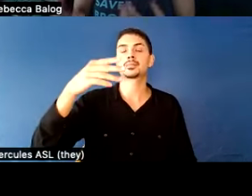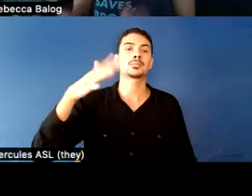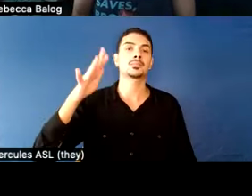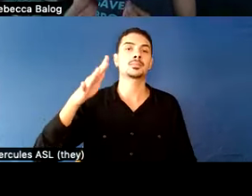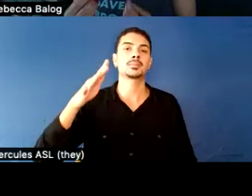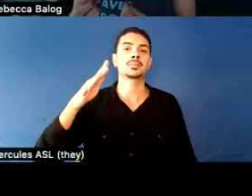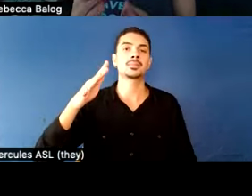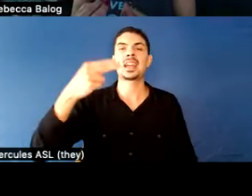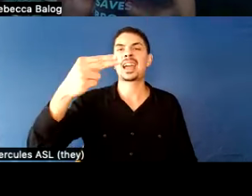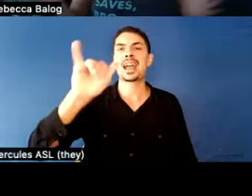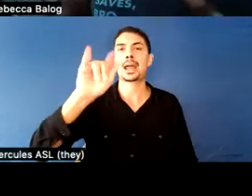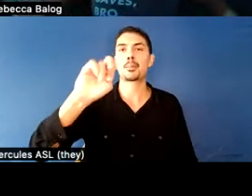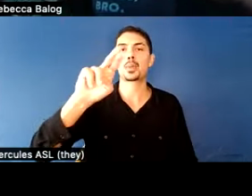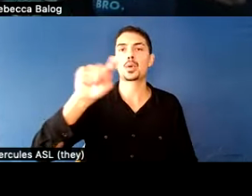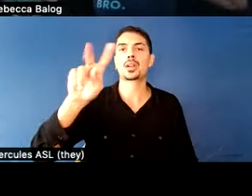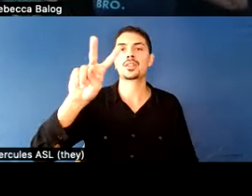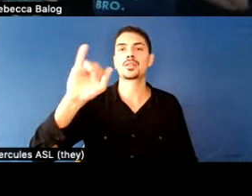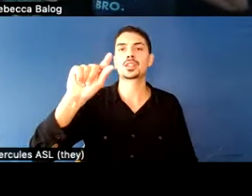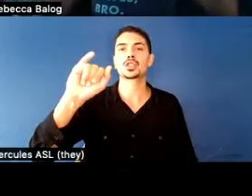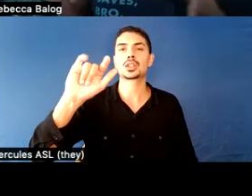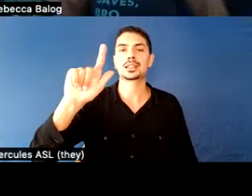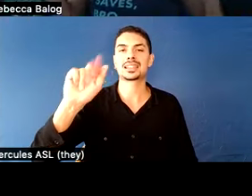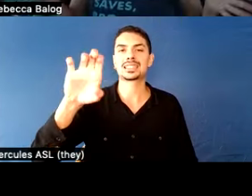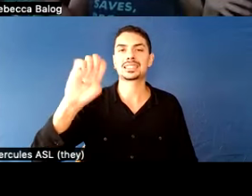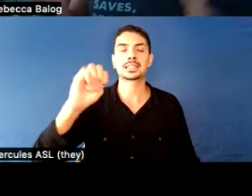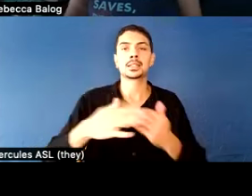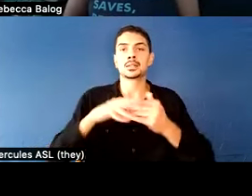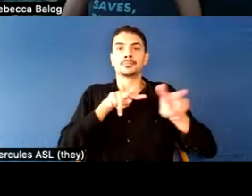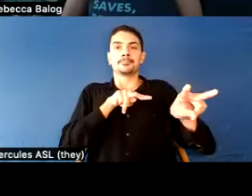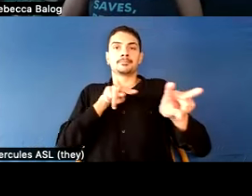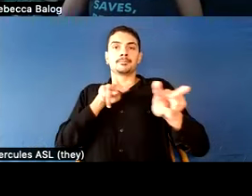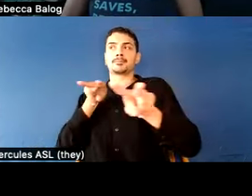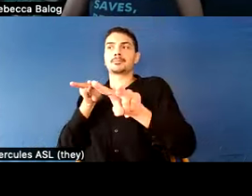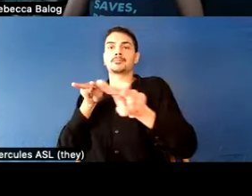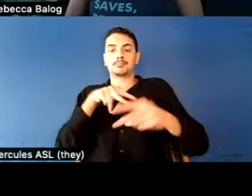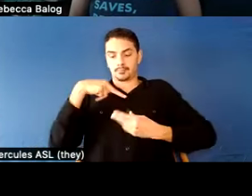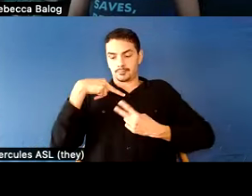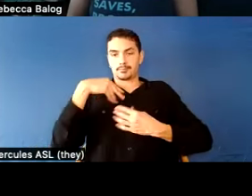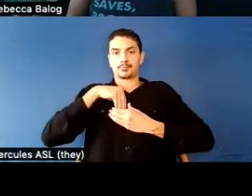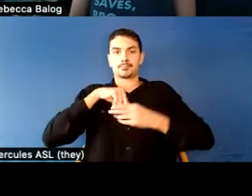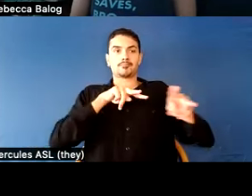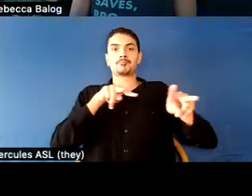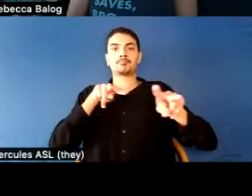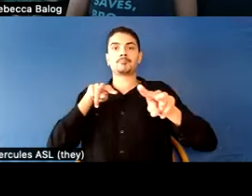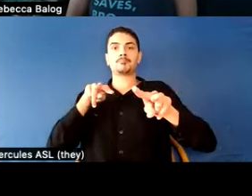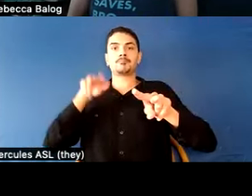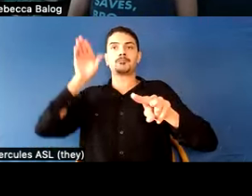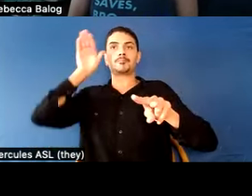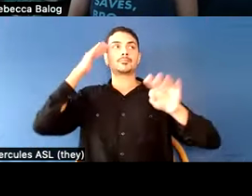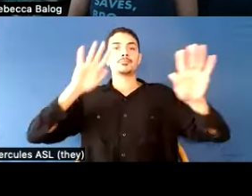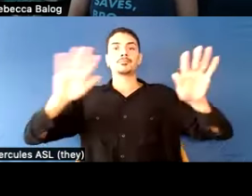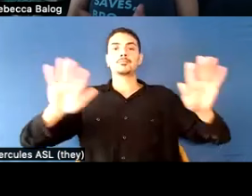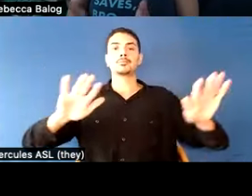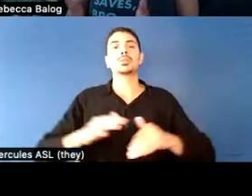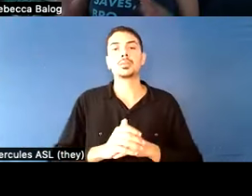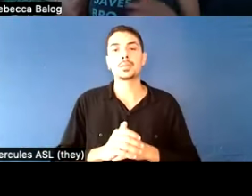folks do not want to get close. They build brick walls. That's fine too. Just the safety, especially if someone in